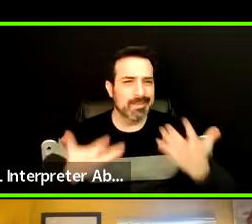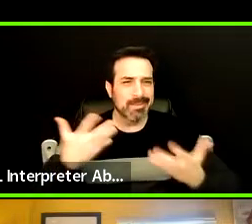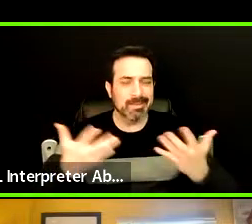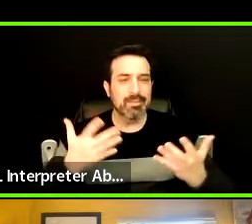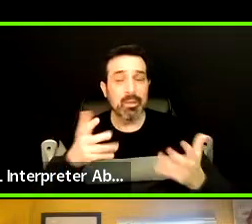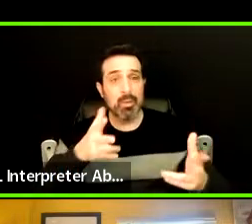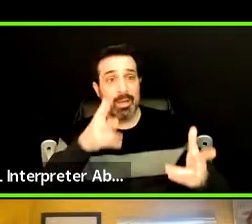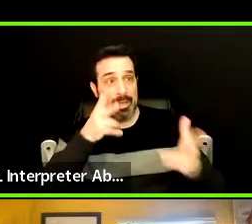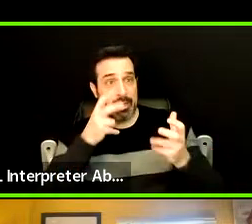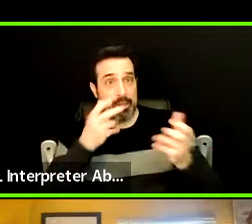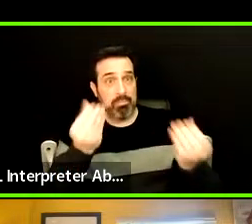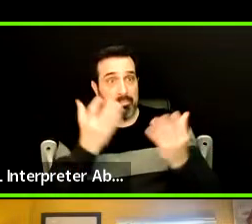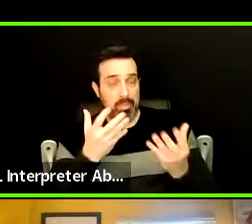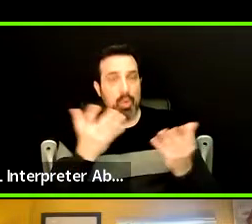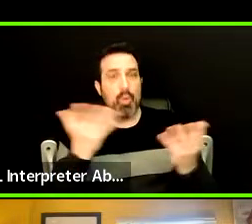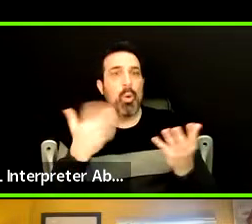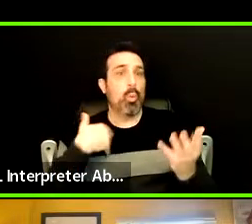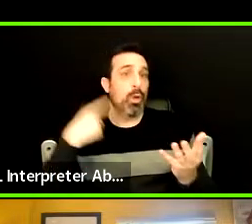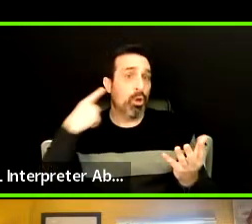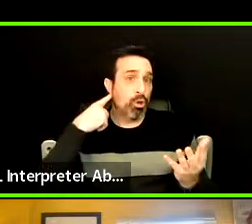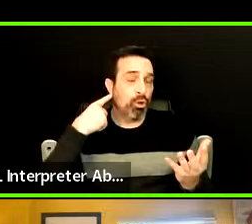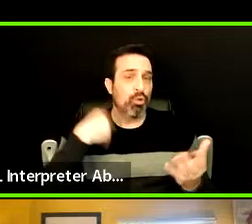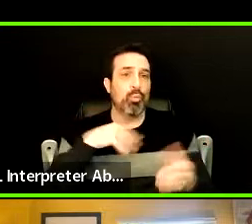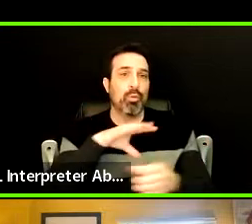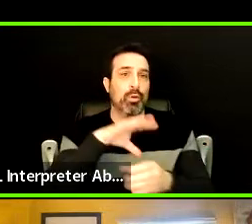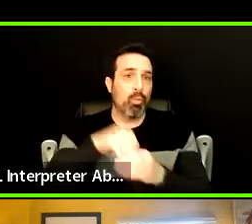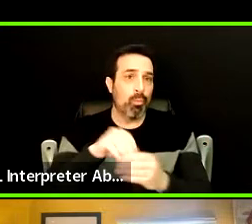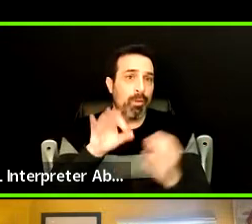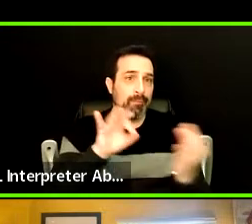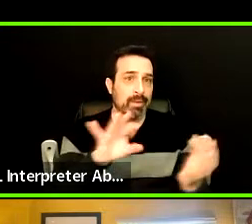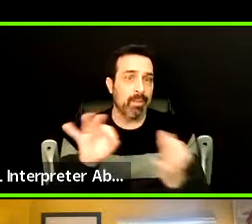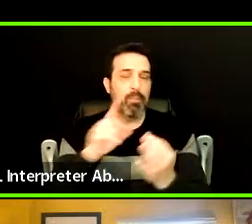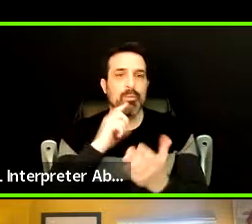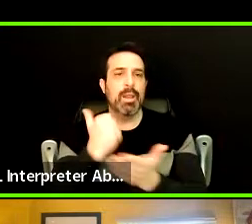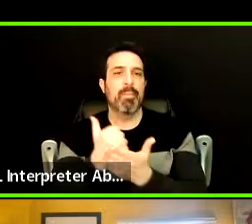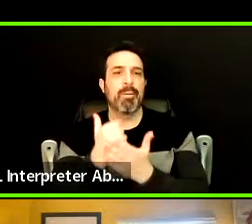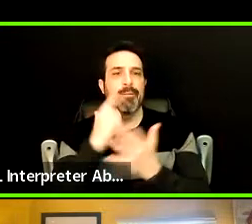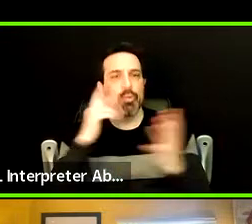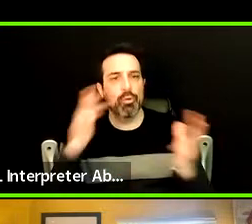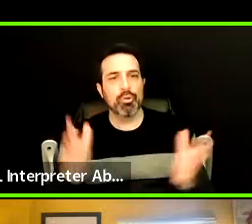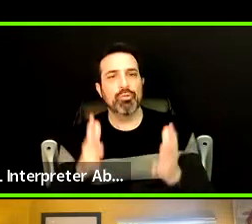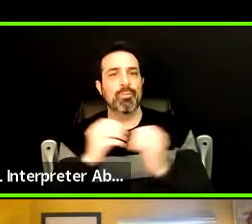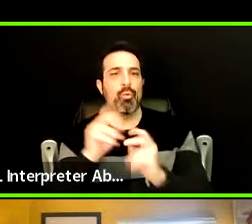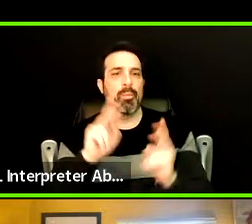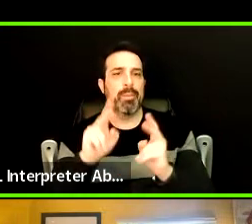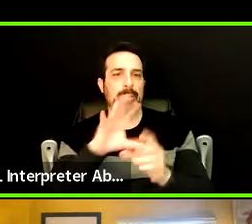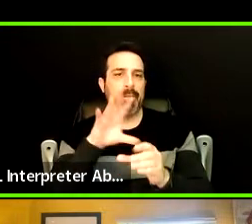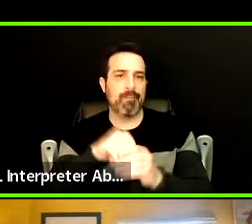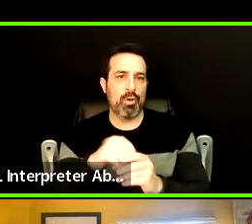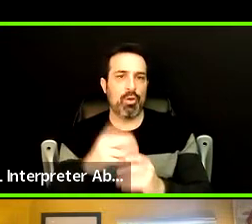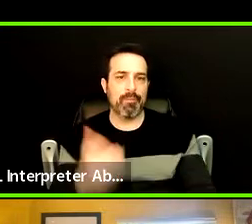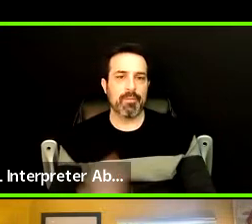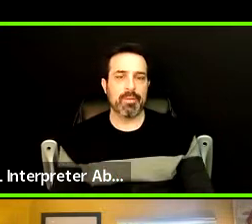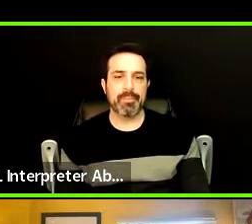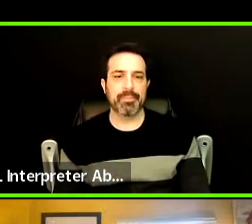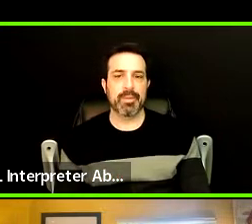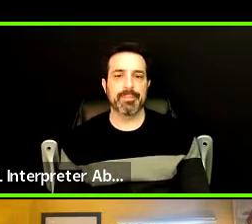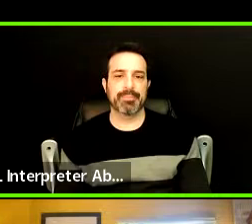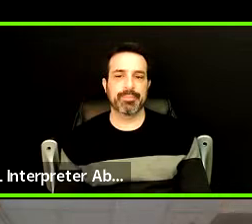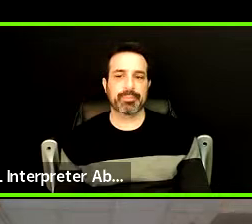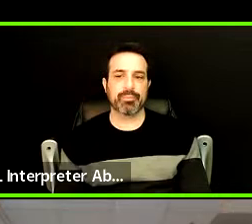hearing back, this is what we've heard, this is how we're incorporating that feedback is helpful for encouraging more people to be involved and